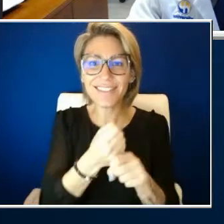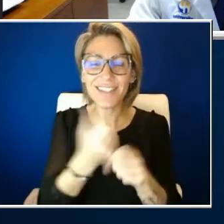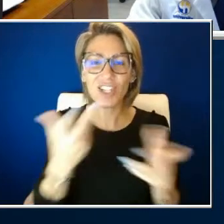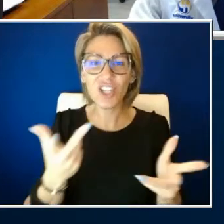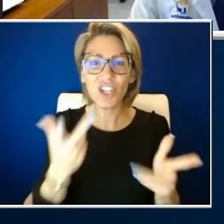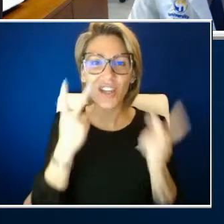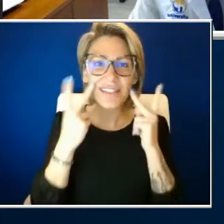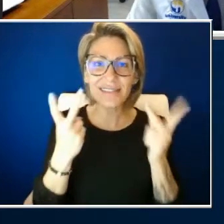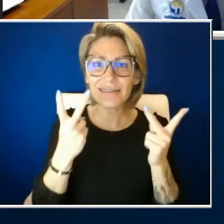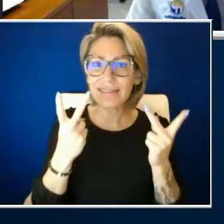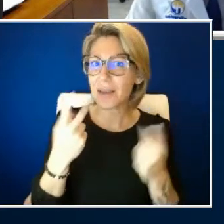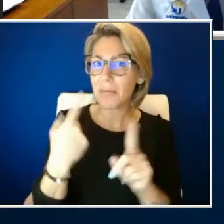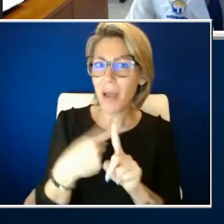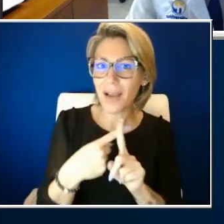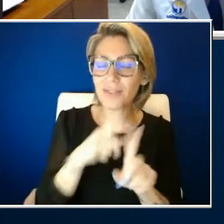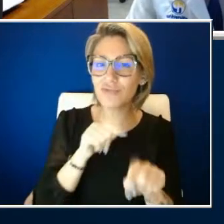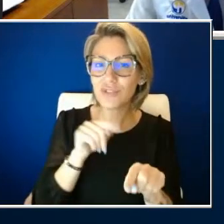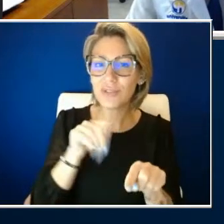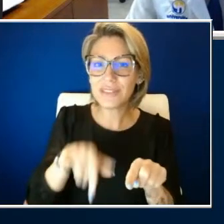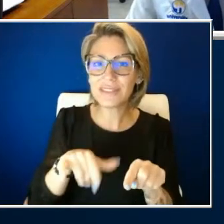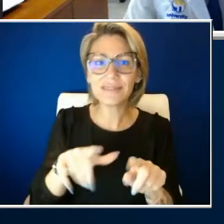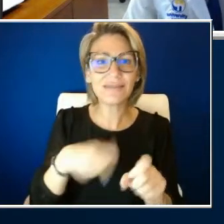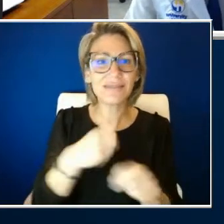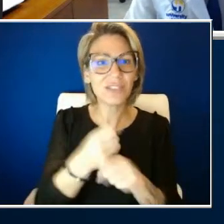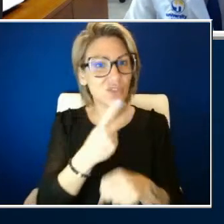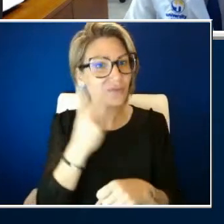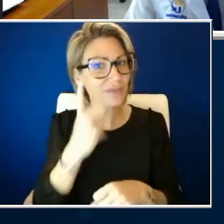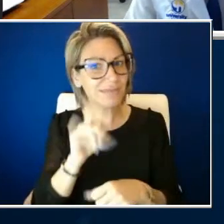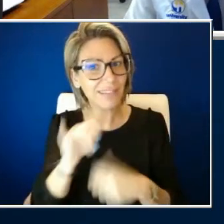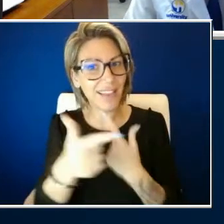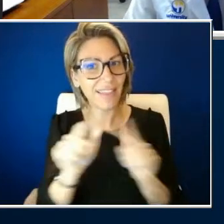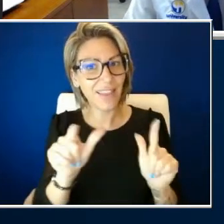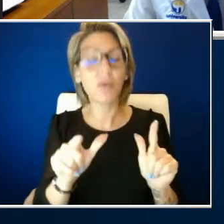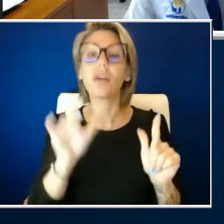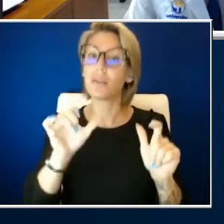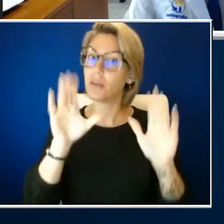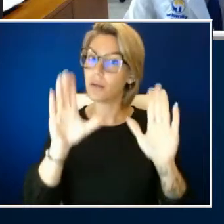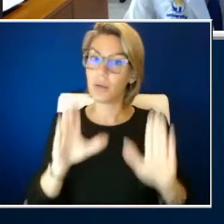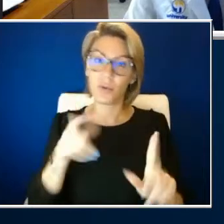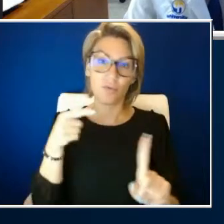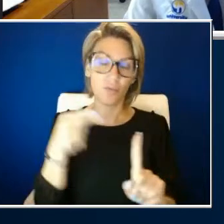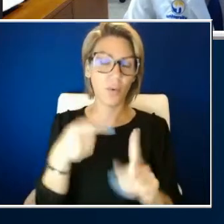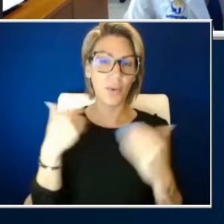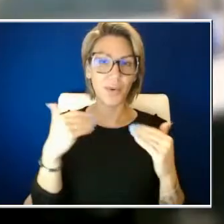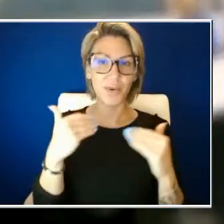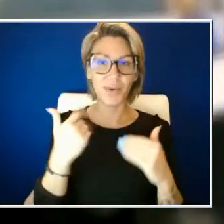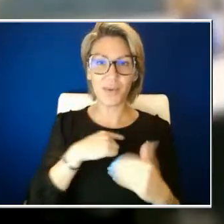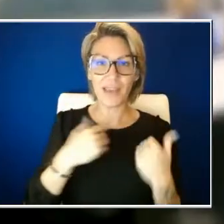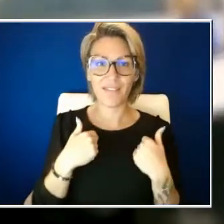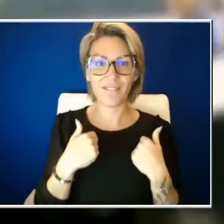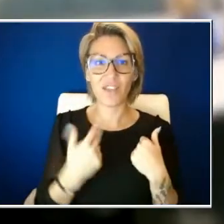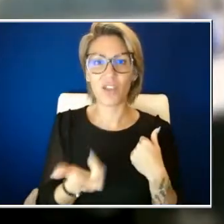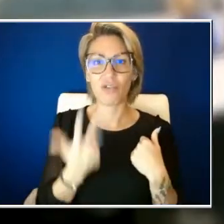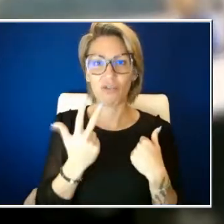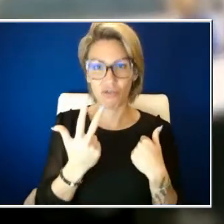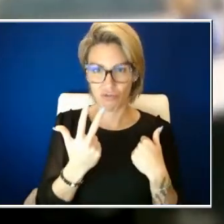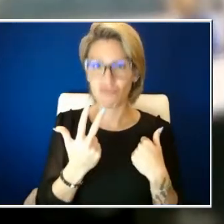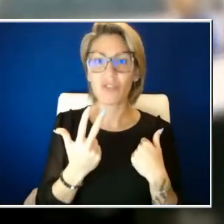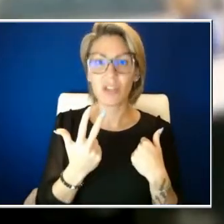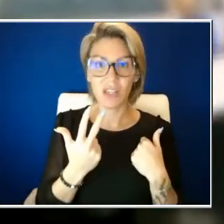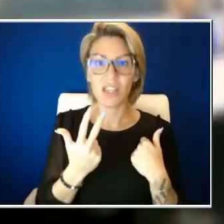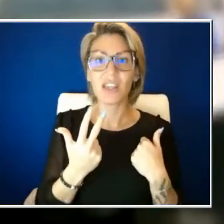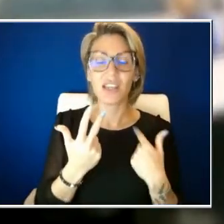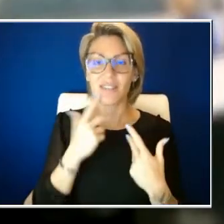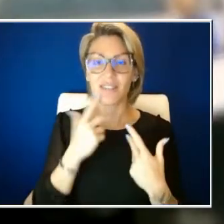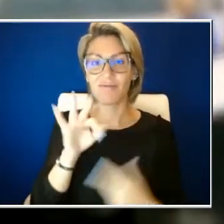in my clinic. Are you seeing that up in Liberty? Yes, that's a wonderful point. We actually have 3 cases just this week that were